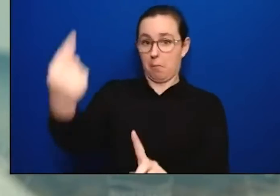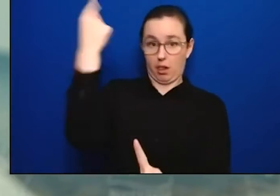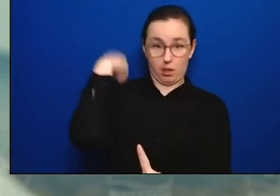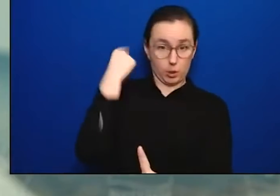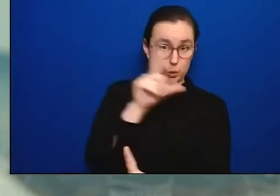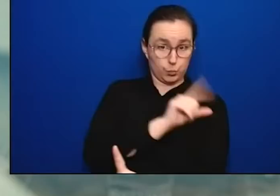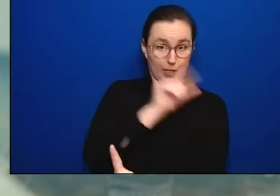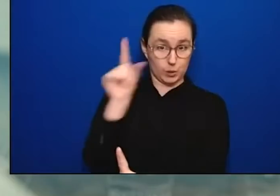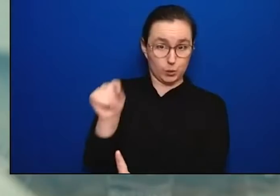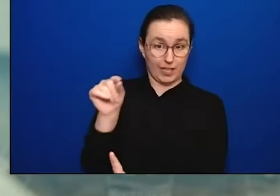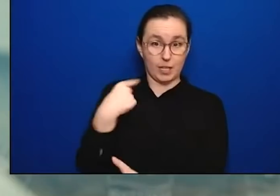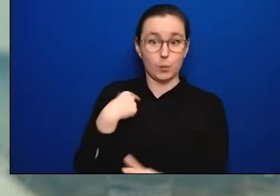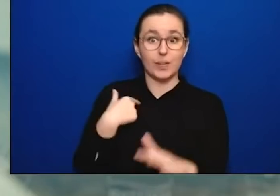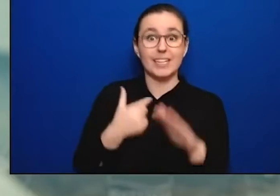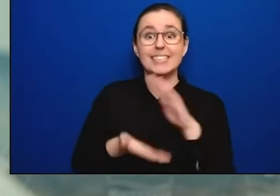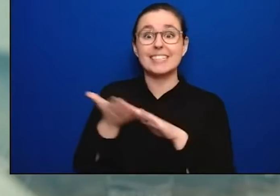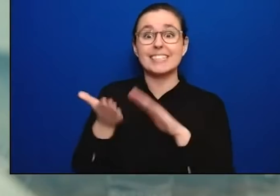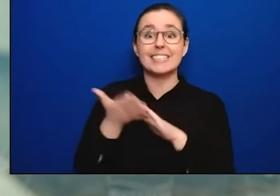January of